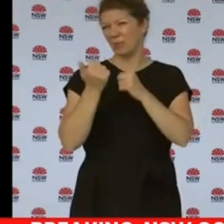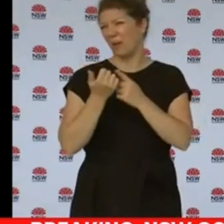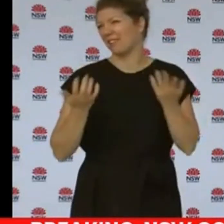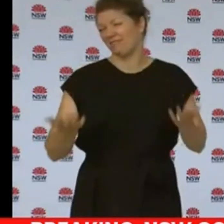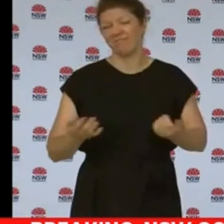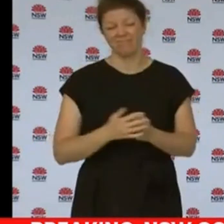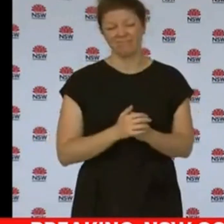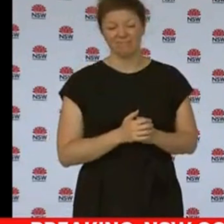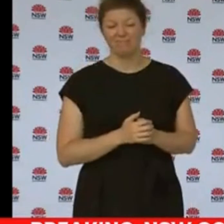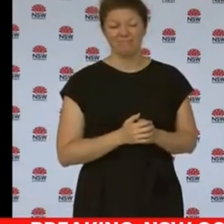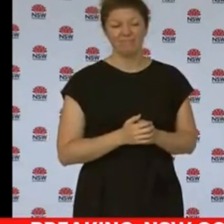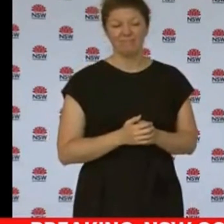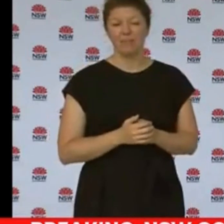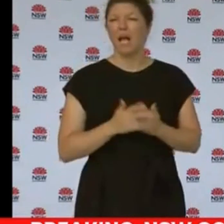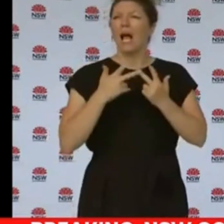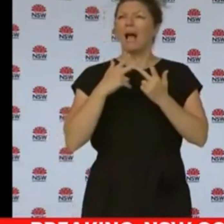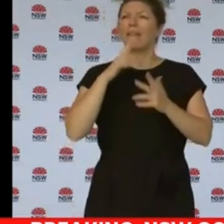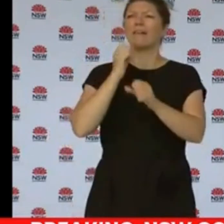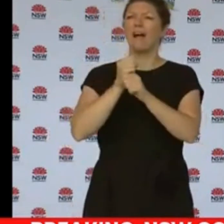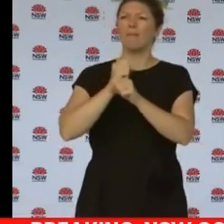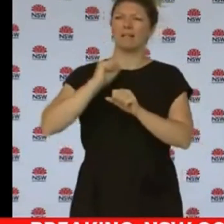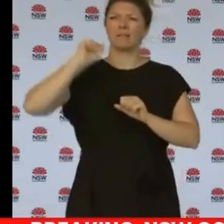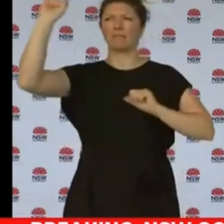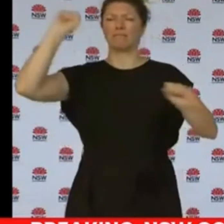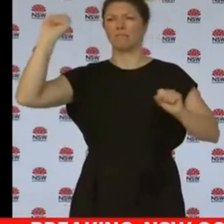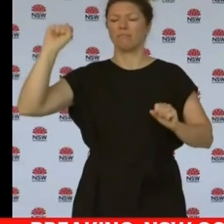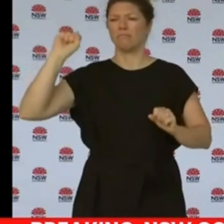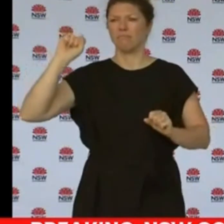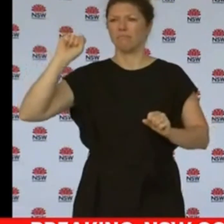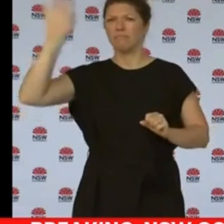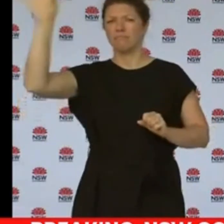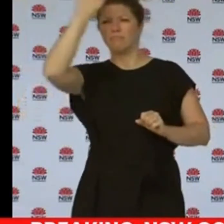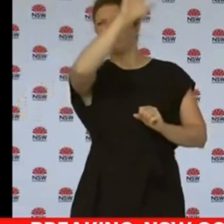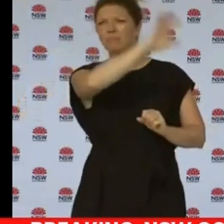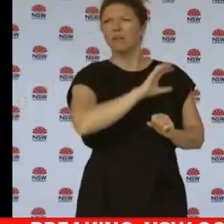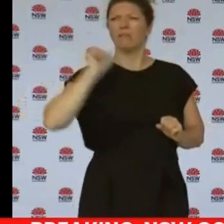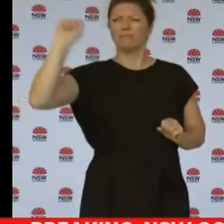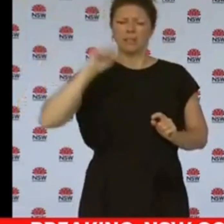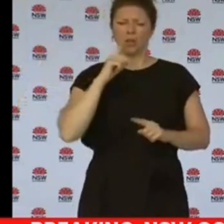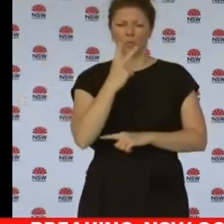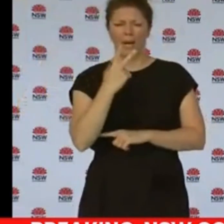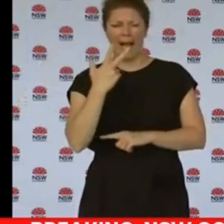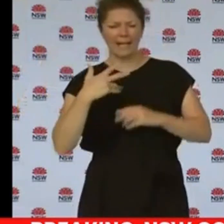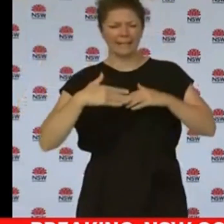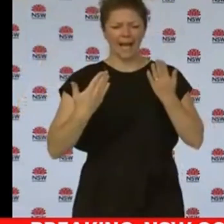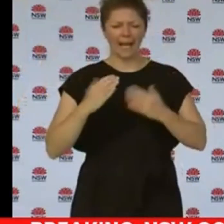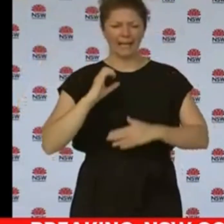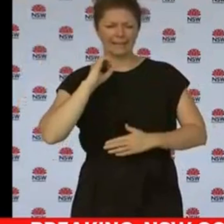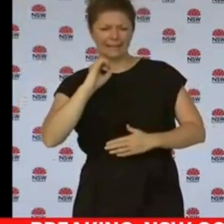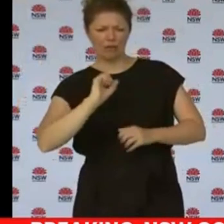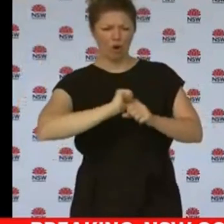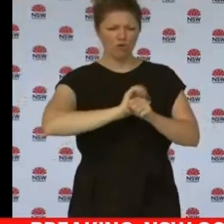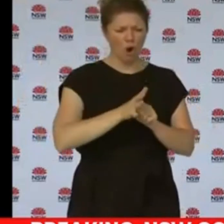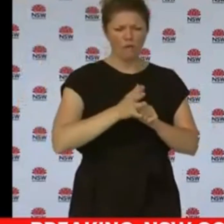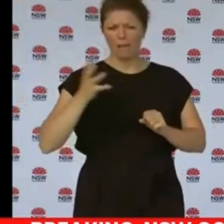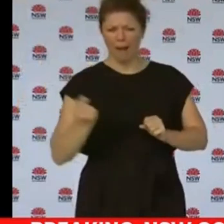example, I recall, previous other state governments have much tougher measures than we do in New South Wales. They wait for the 28 days of no